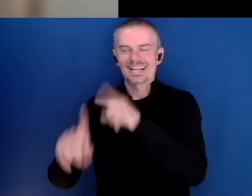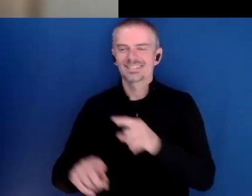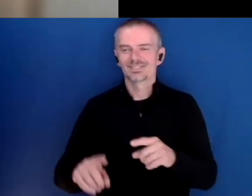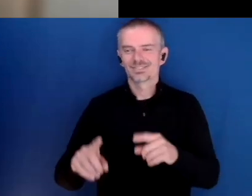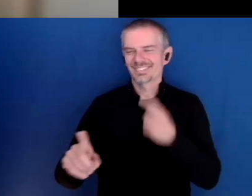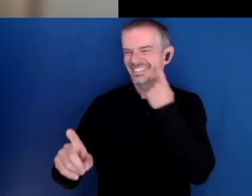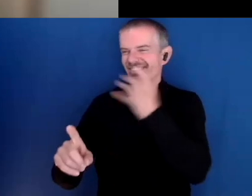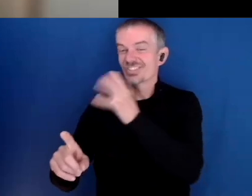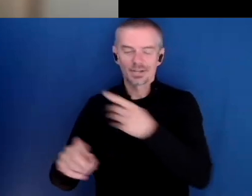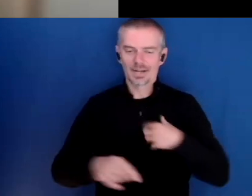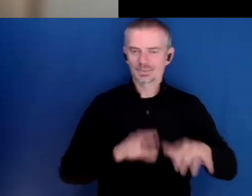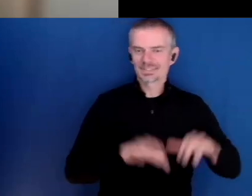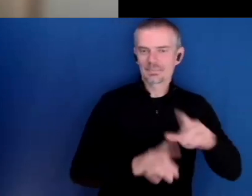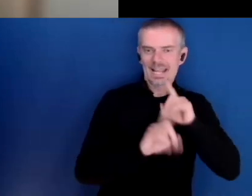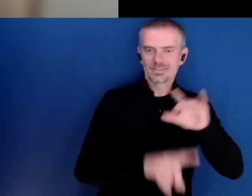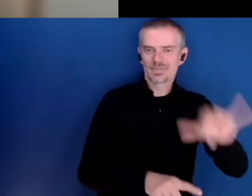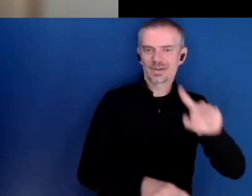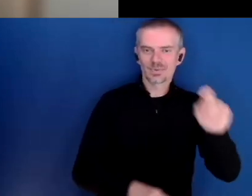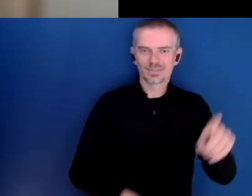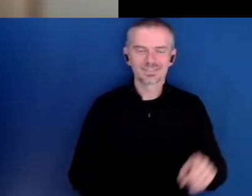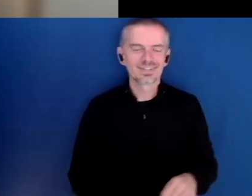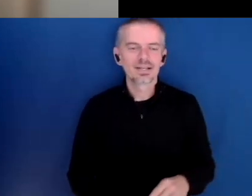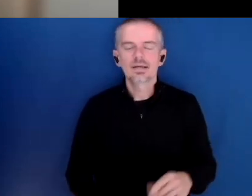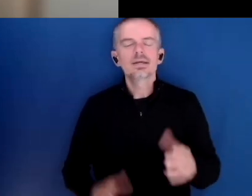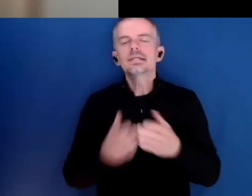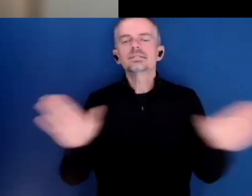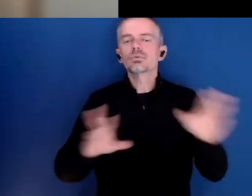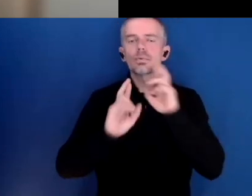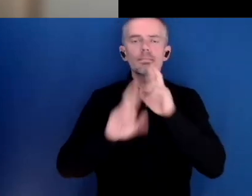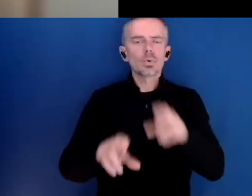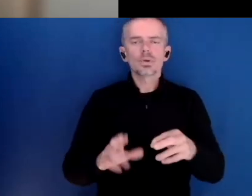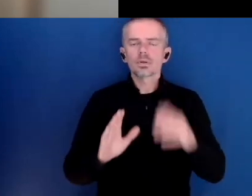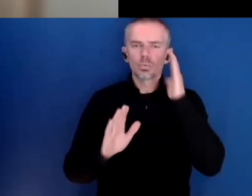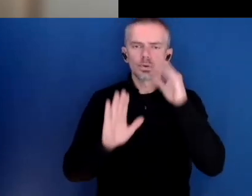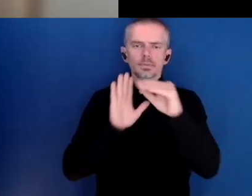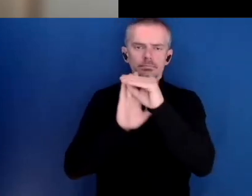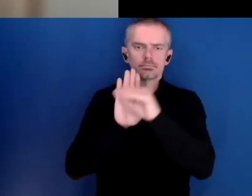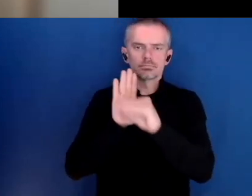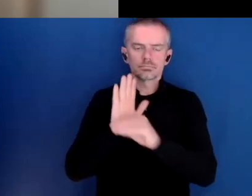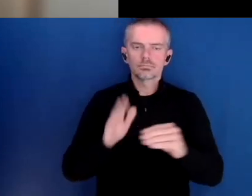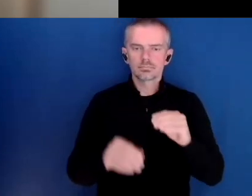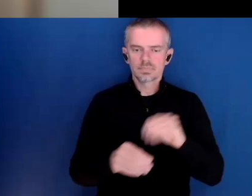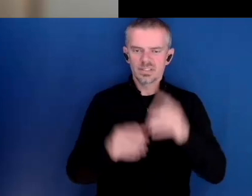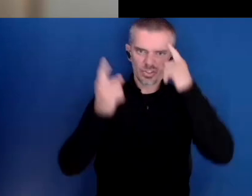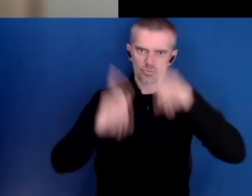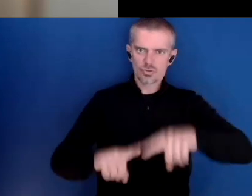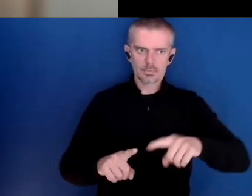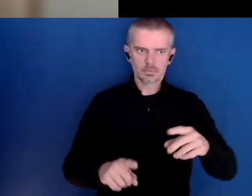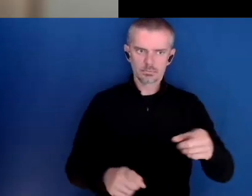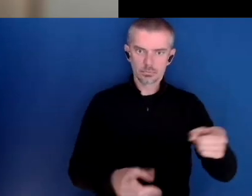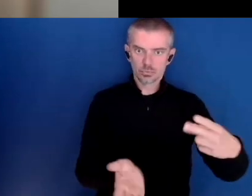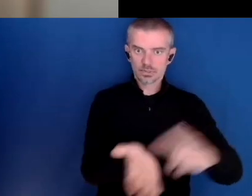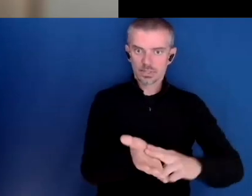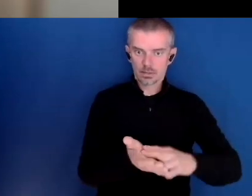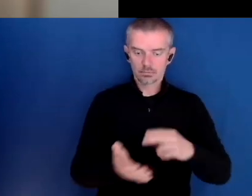So I just said generally the reporting is outlined in the agreement instrument that is signed by the